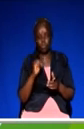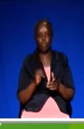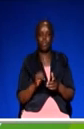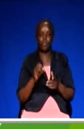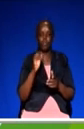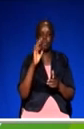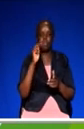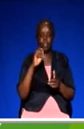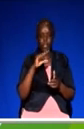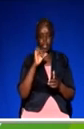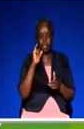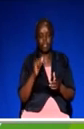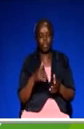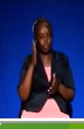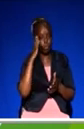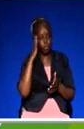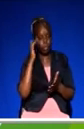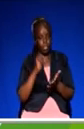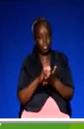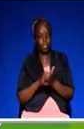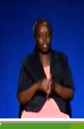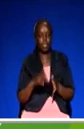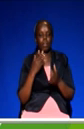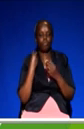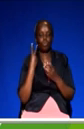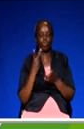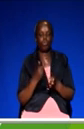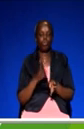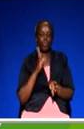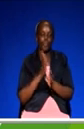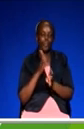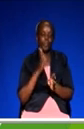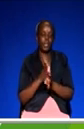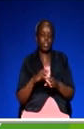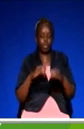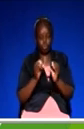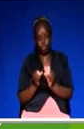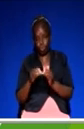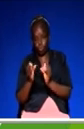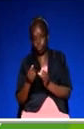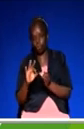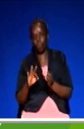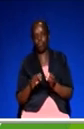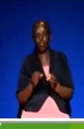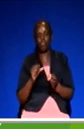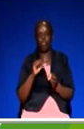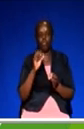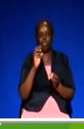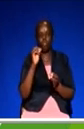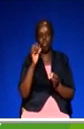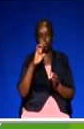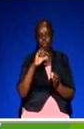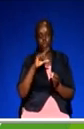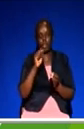you realize that it comprises of two major categories of organisms. So we have